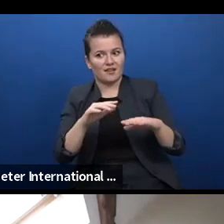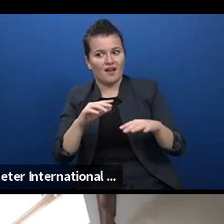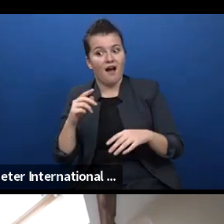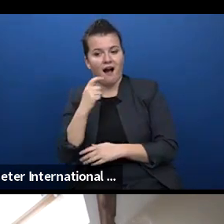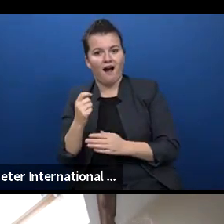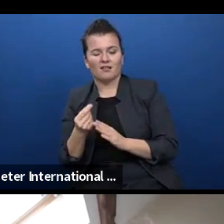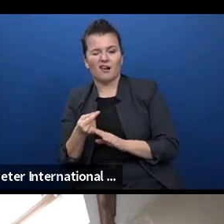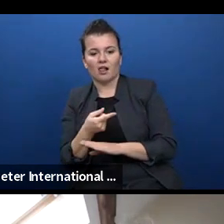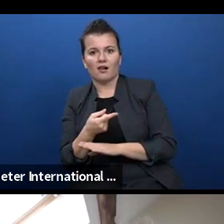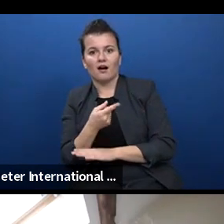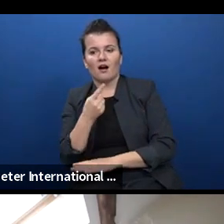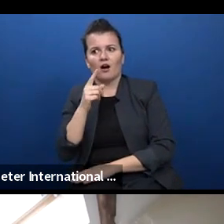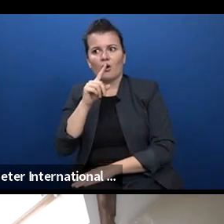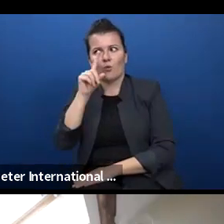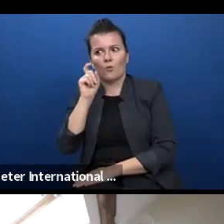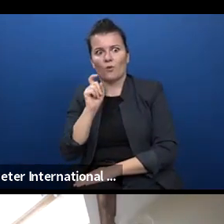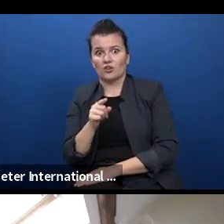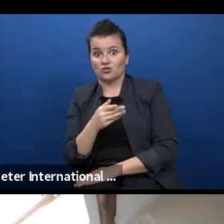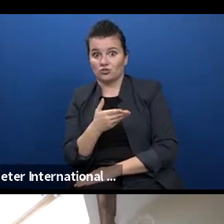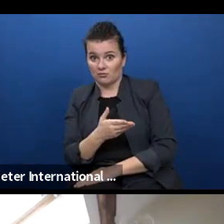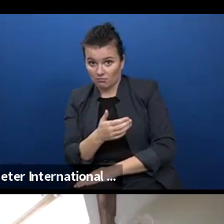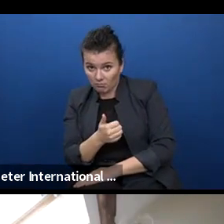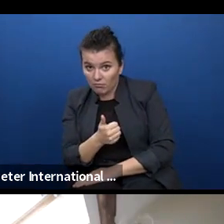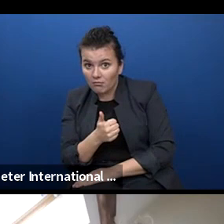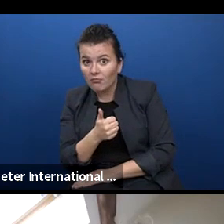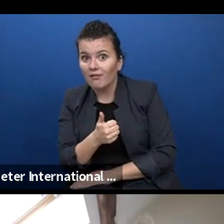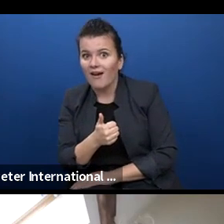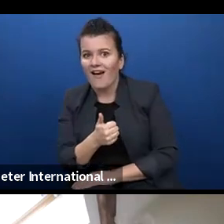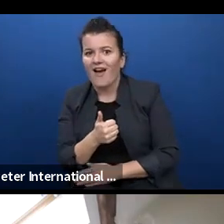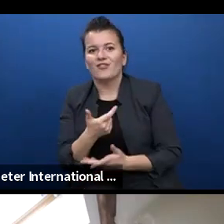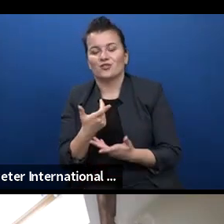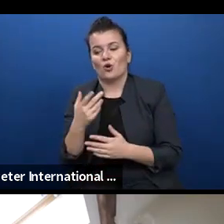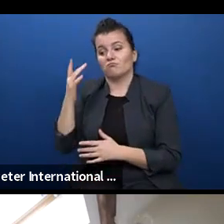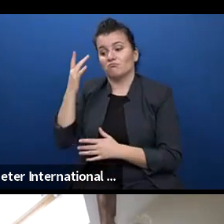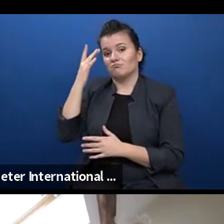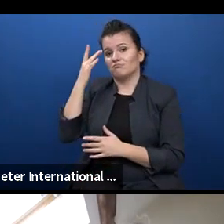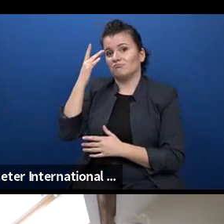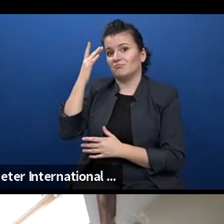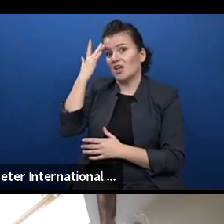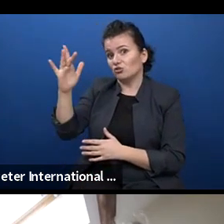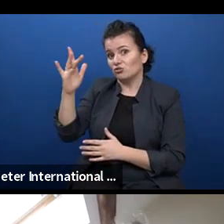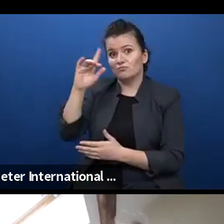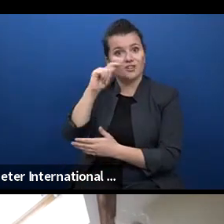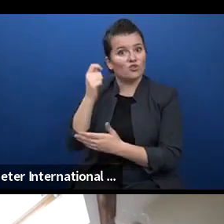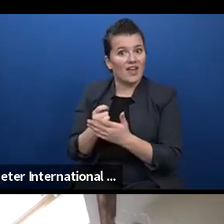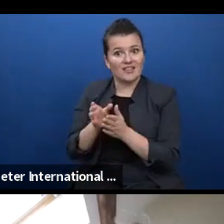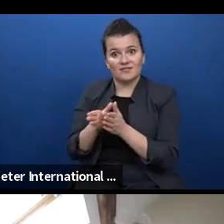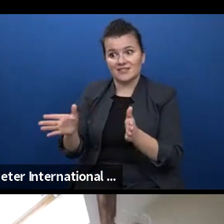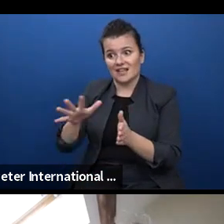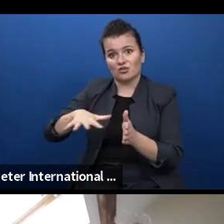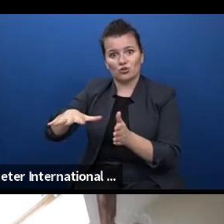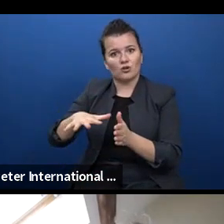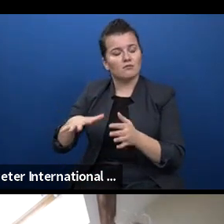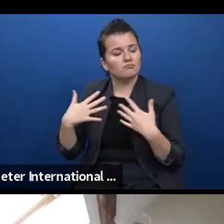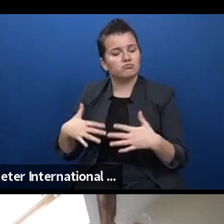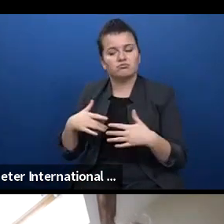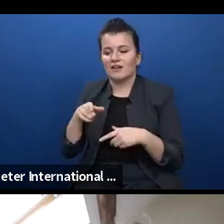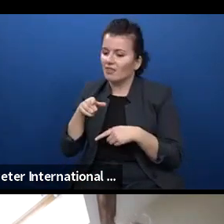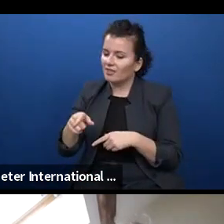biggest challenge also for the culture creative sector to actually deliver on this if they want